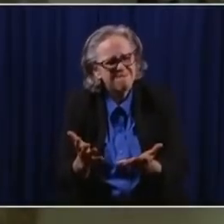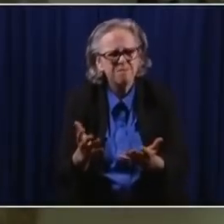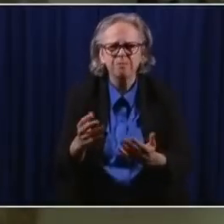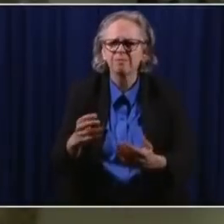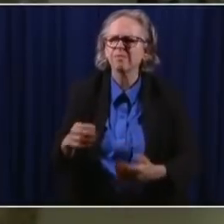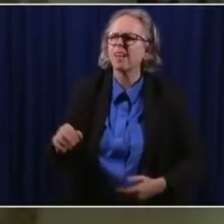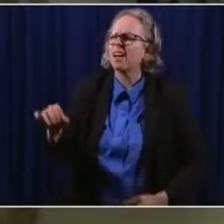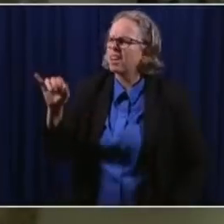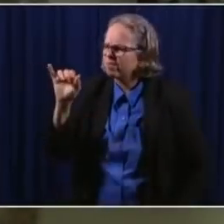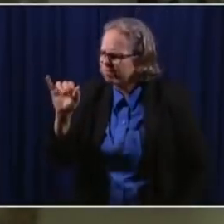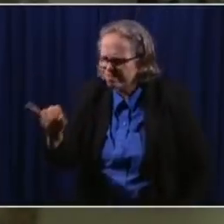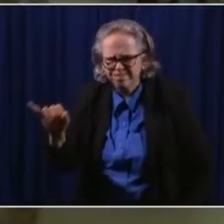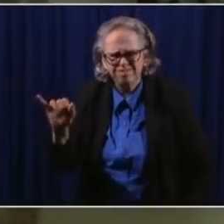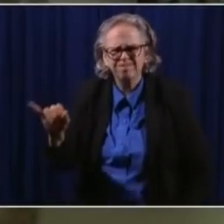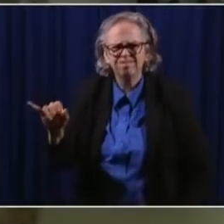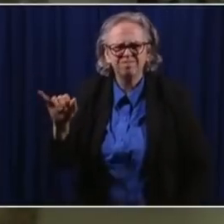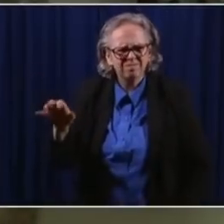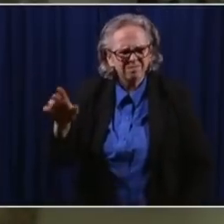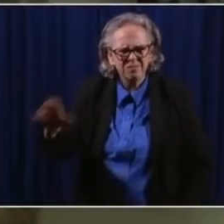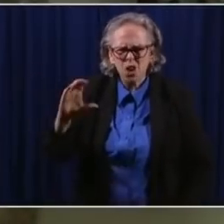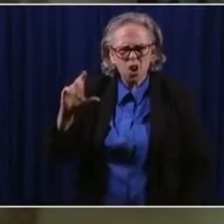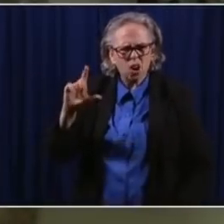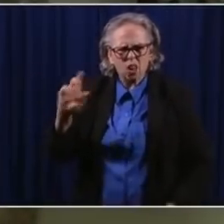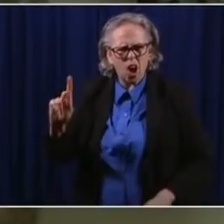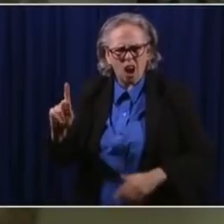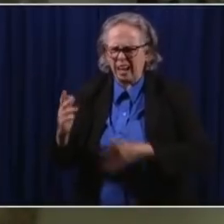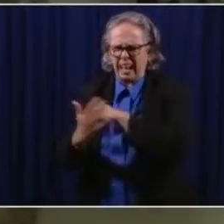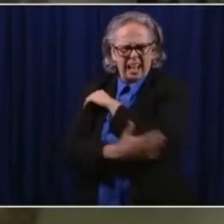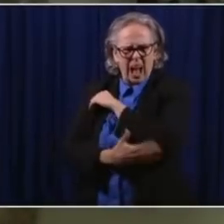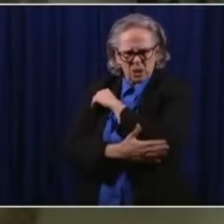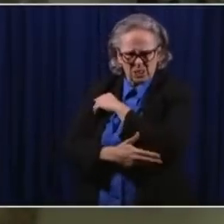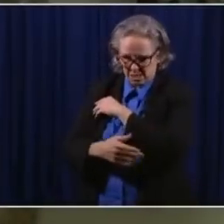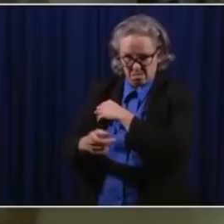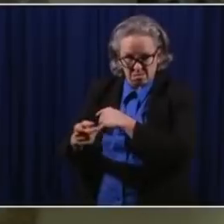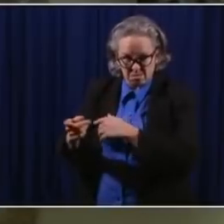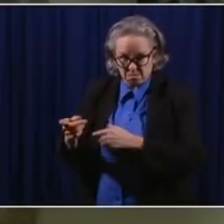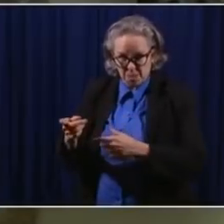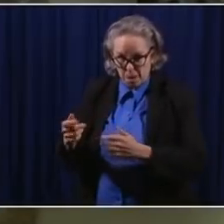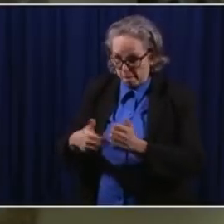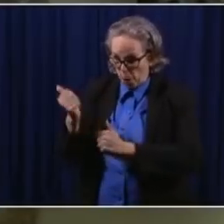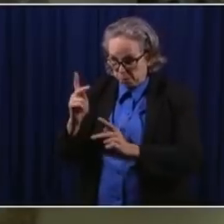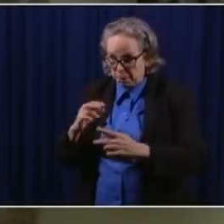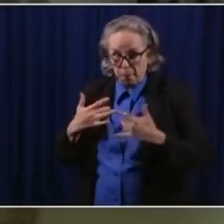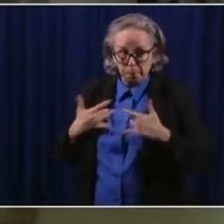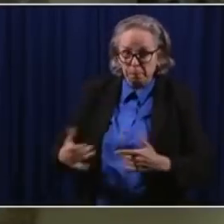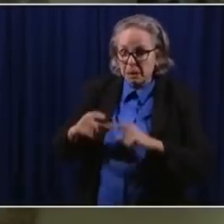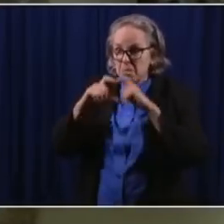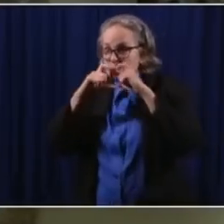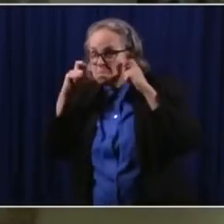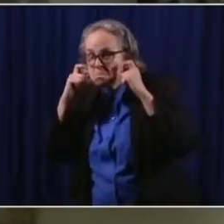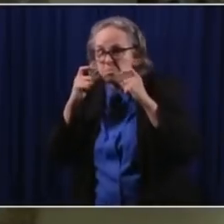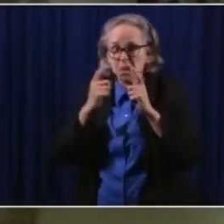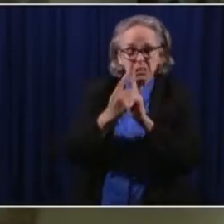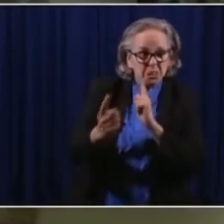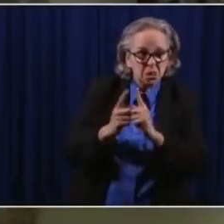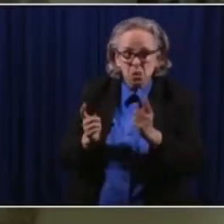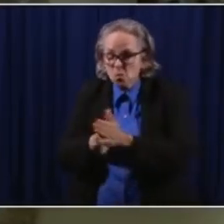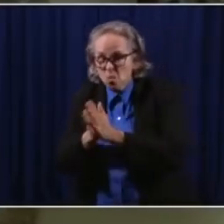in regard to social distancing and wearing masks out in public? You have any anecdotal,